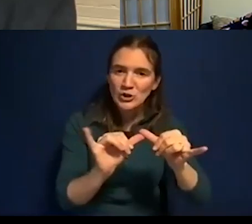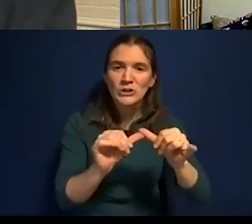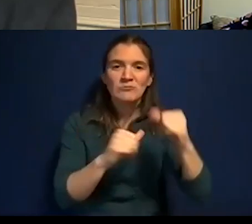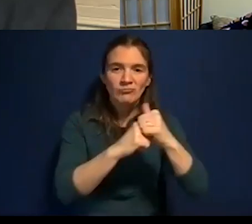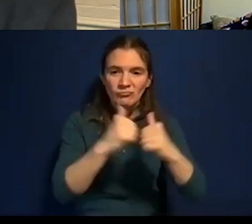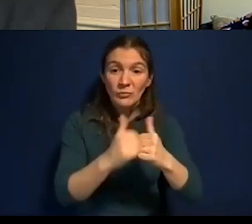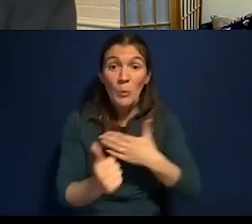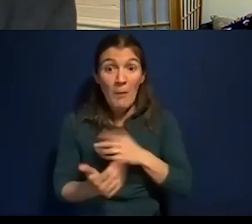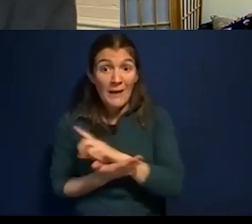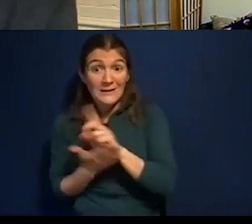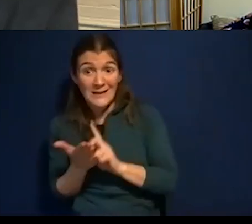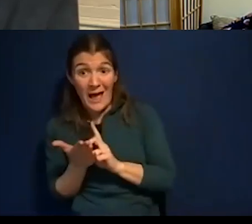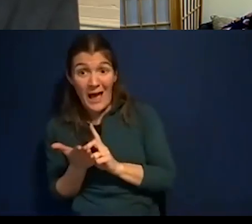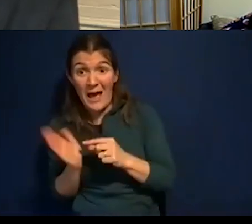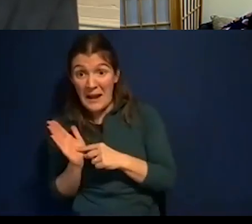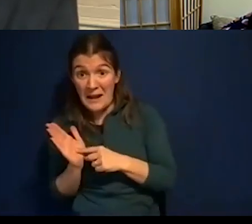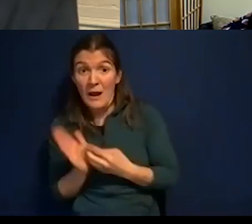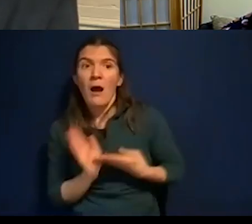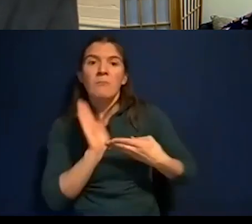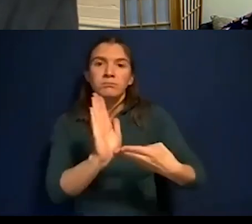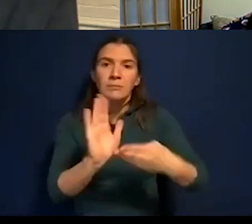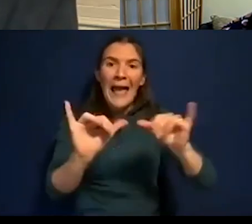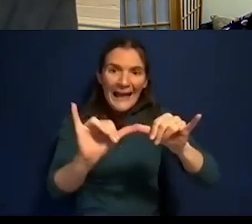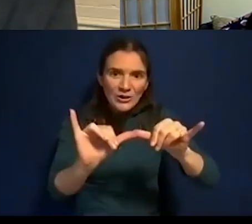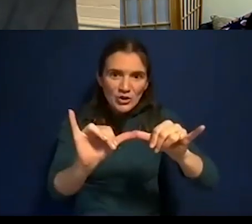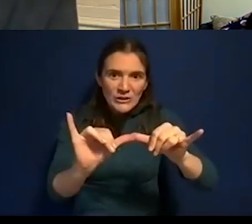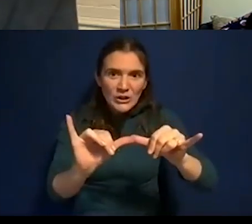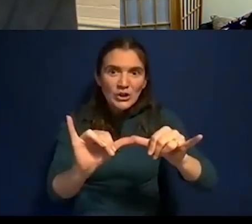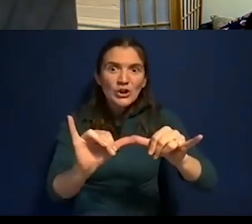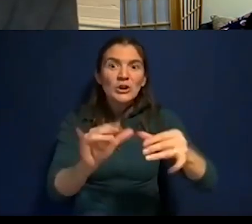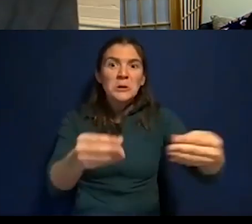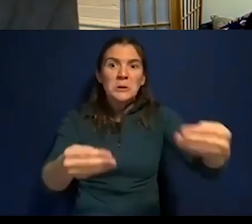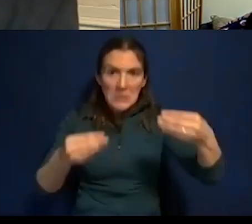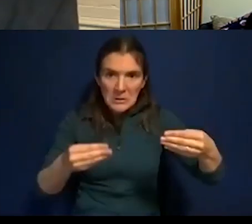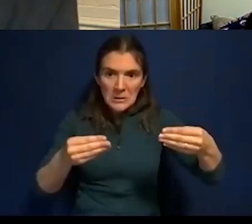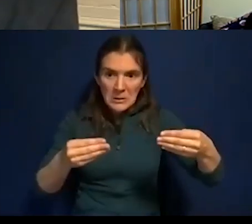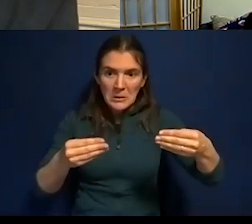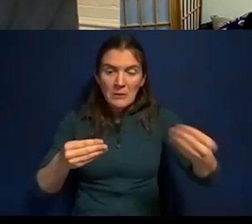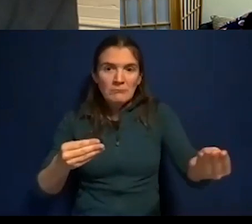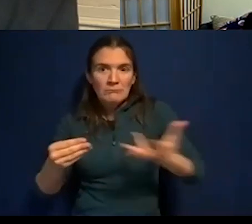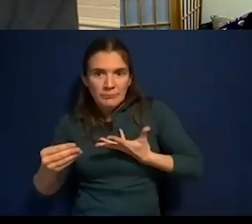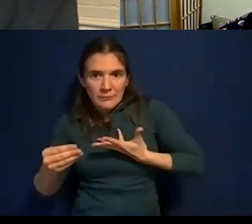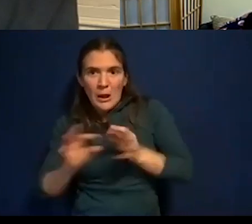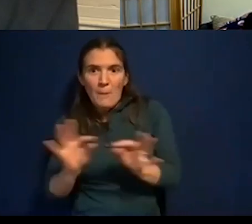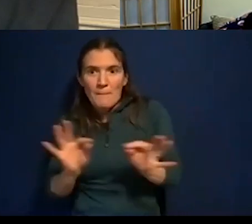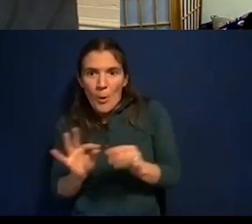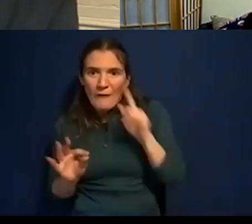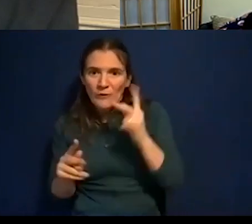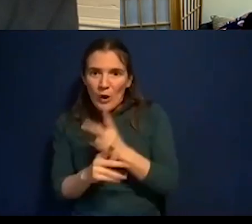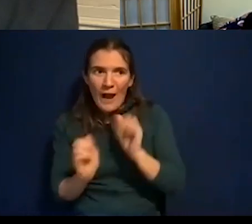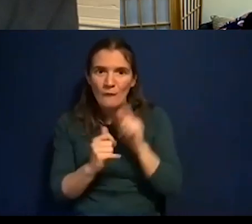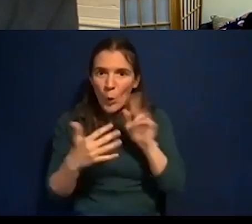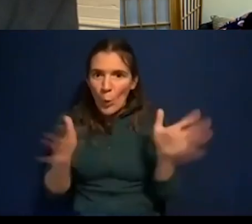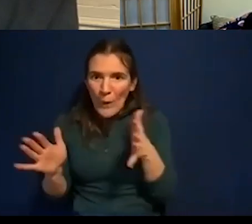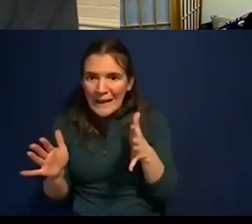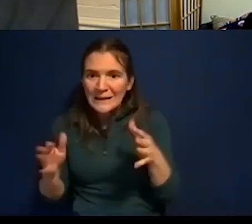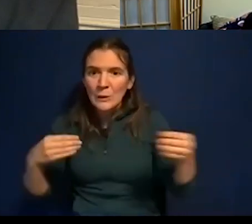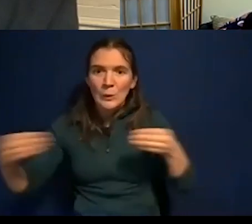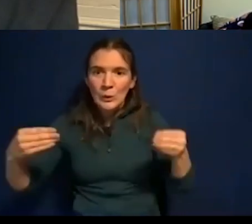my design went to an engineer who, in that particular case, we needed to do wind load. And so wind